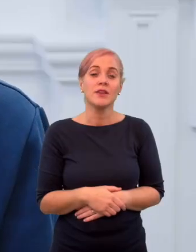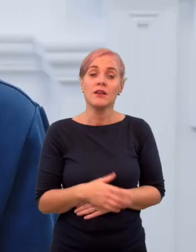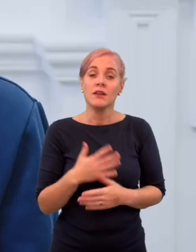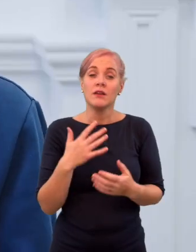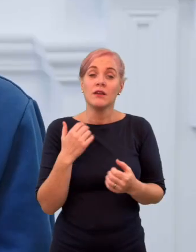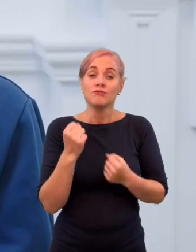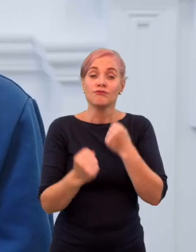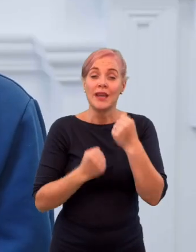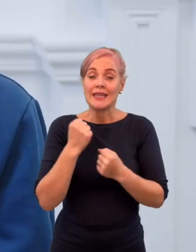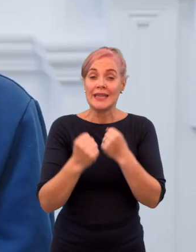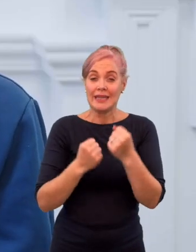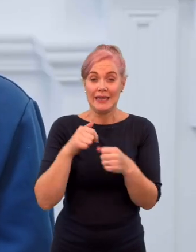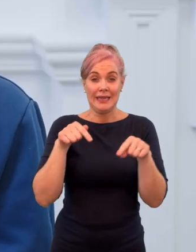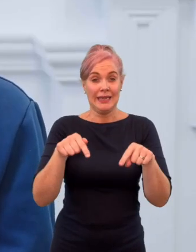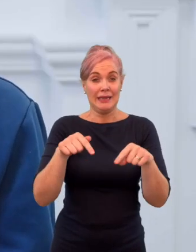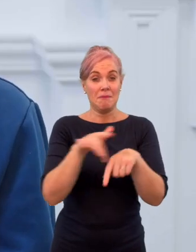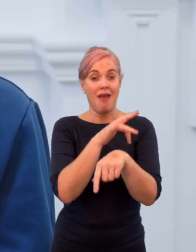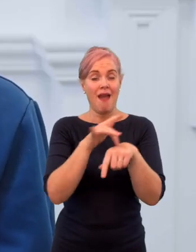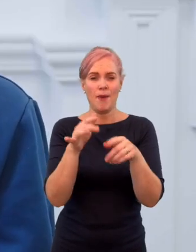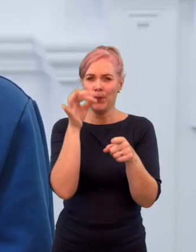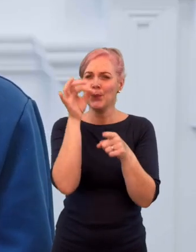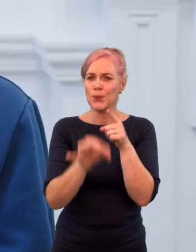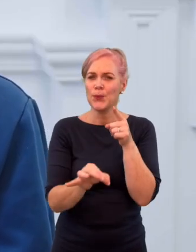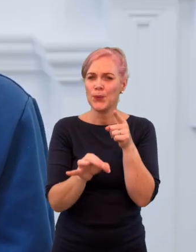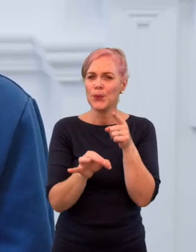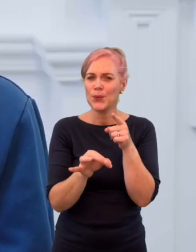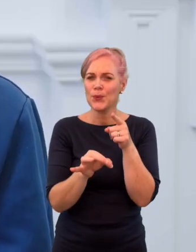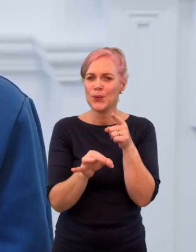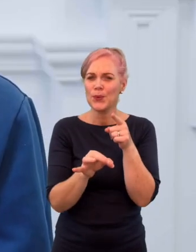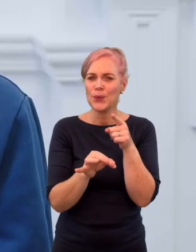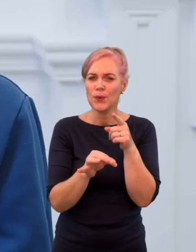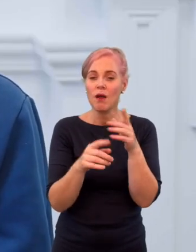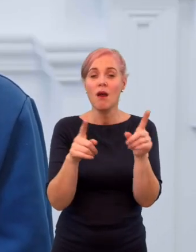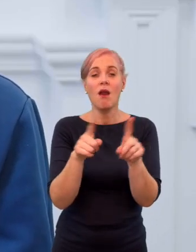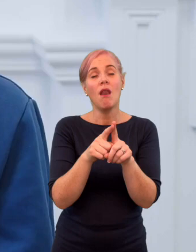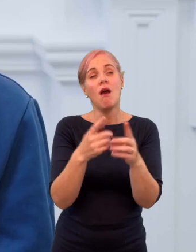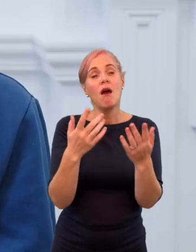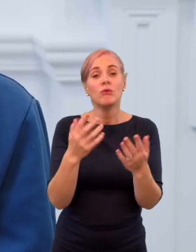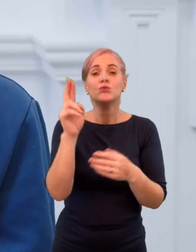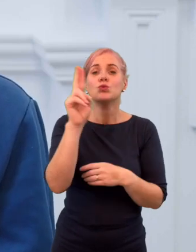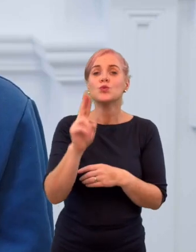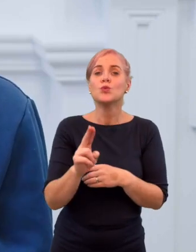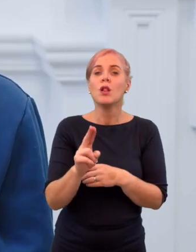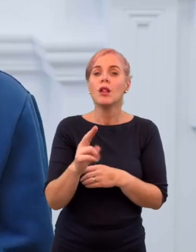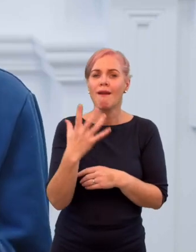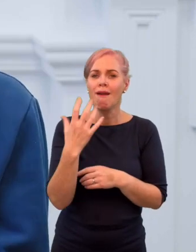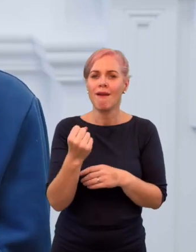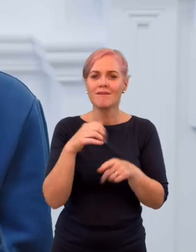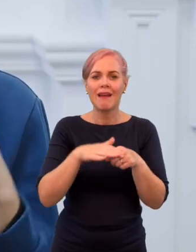The running in this play is very specific. So, for example,